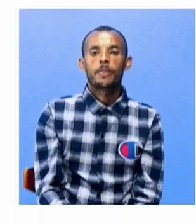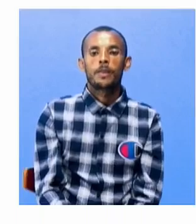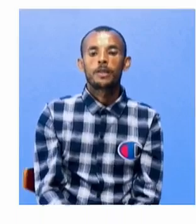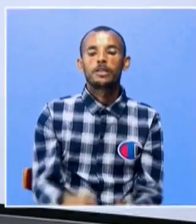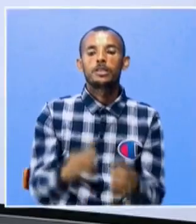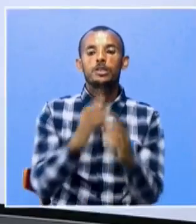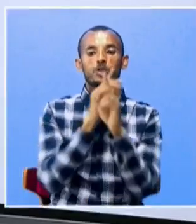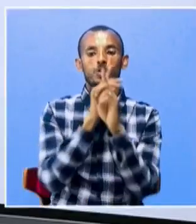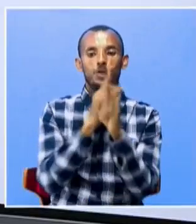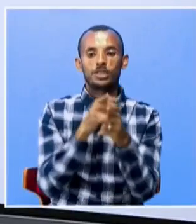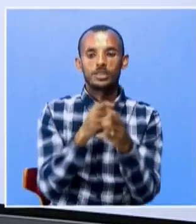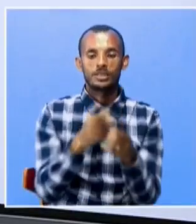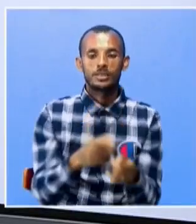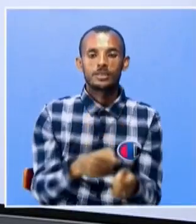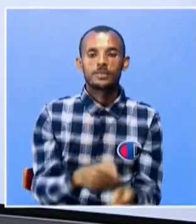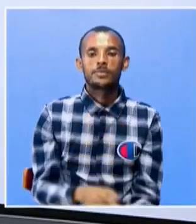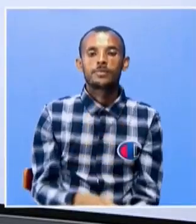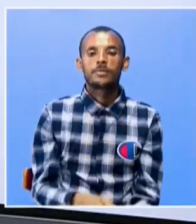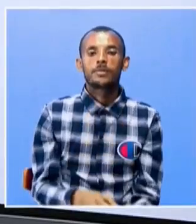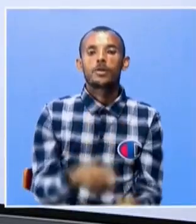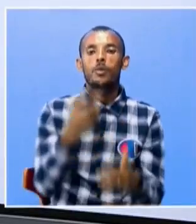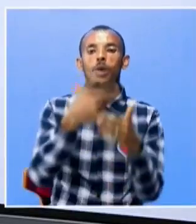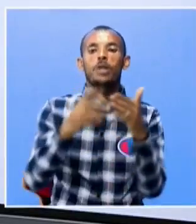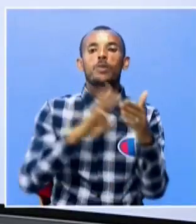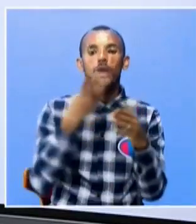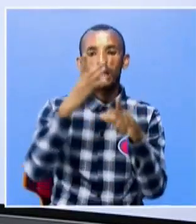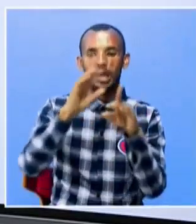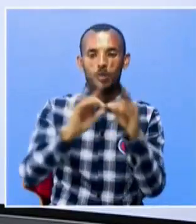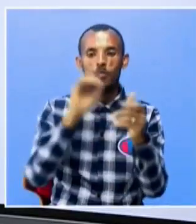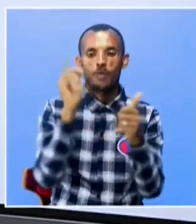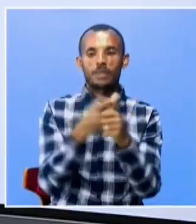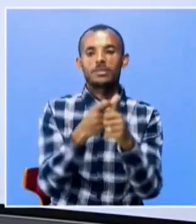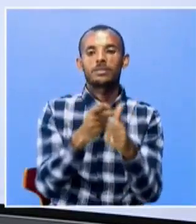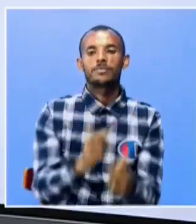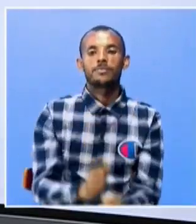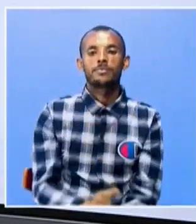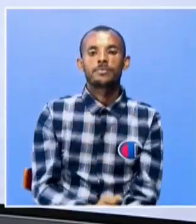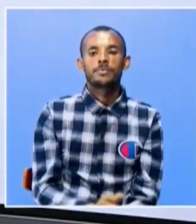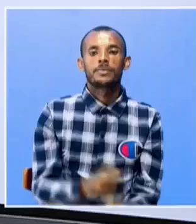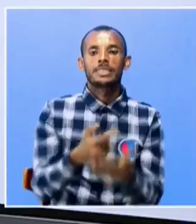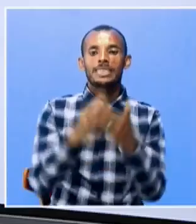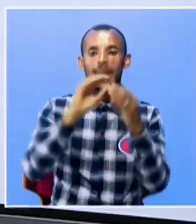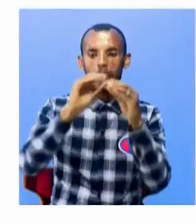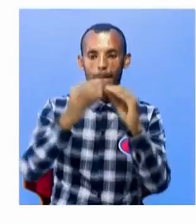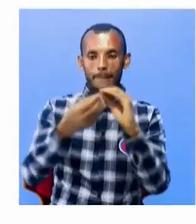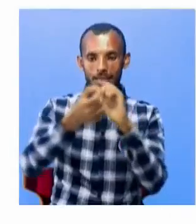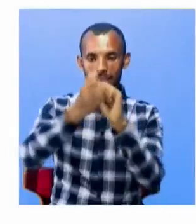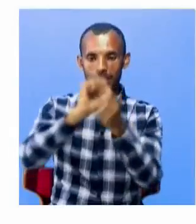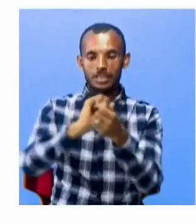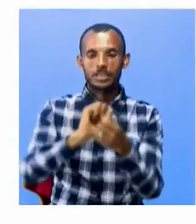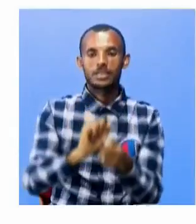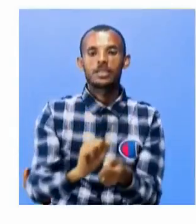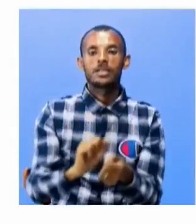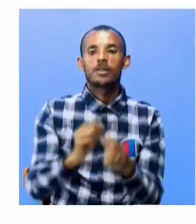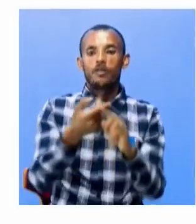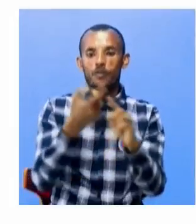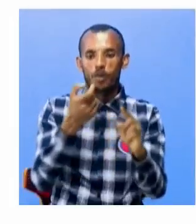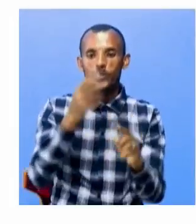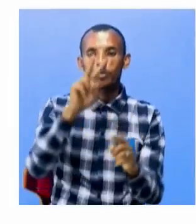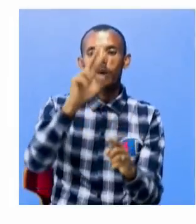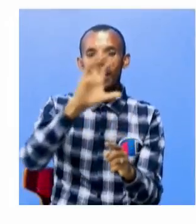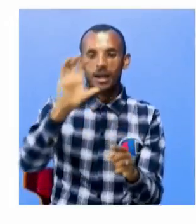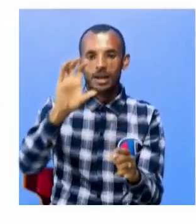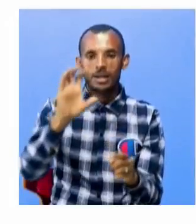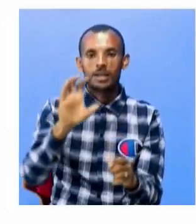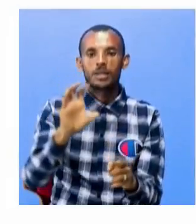To calculate this, what you do is, the number is changed from 200